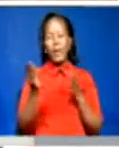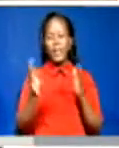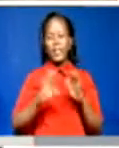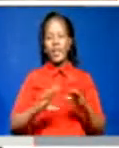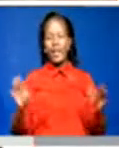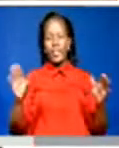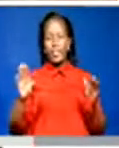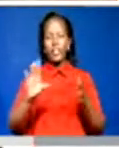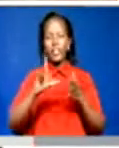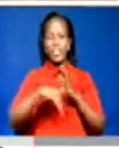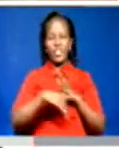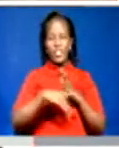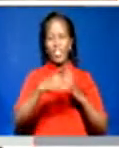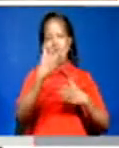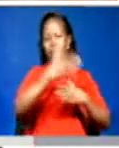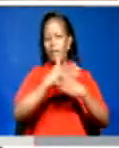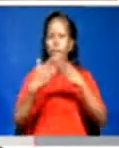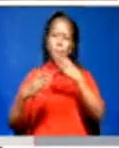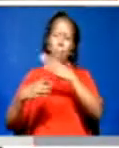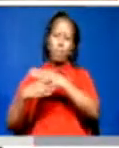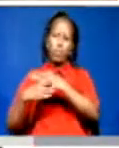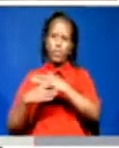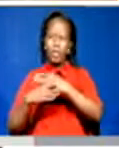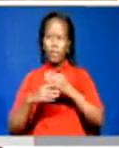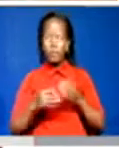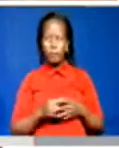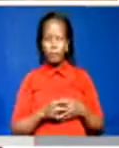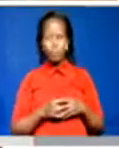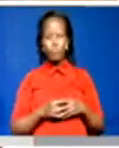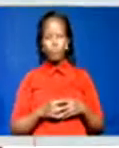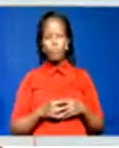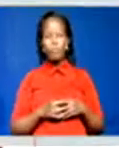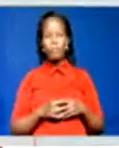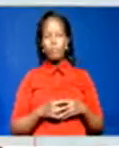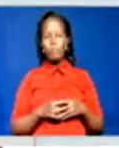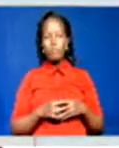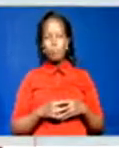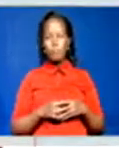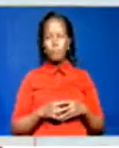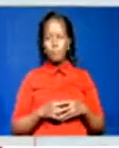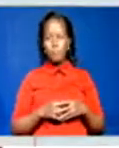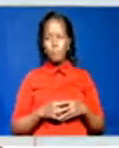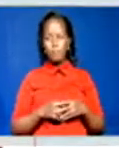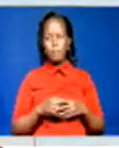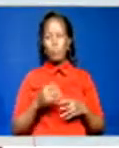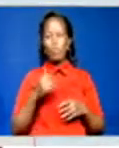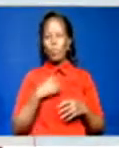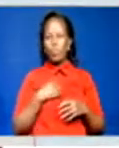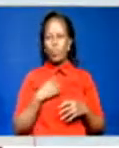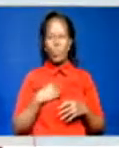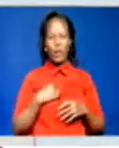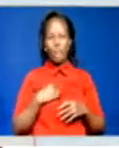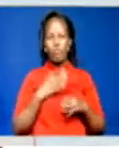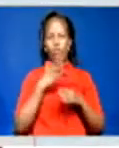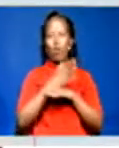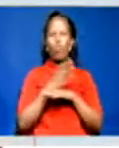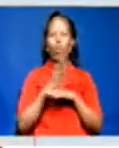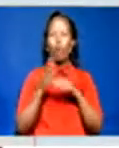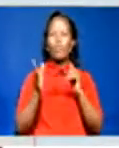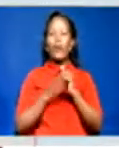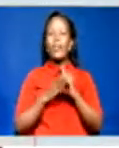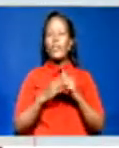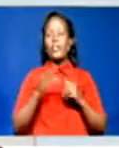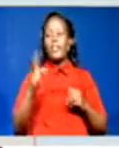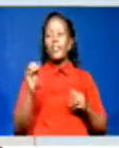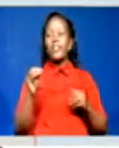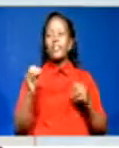mortgage, just as you've talked about. Like I've mentioned, you'll find that I would say more than 90% of the people would